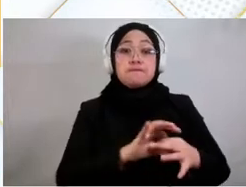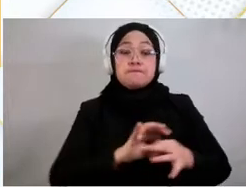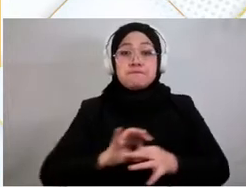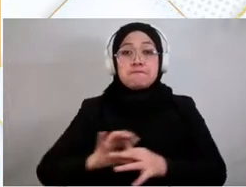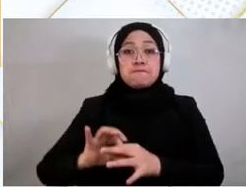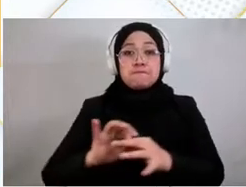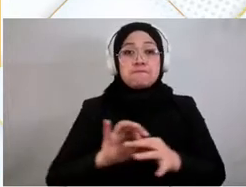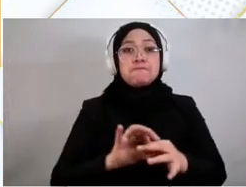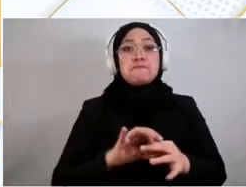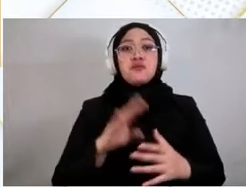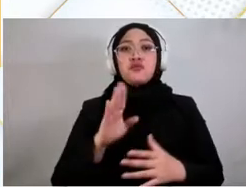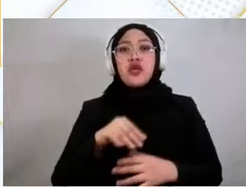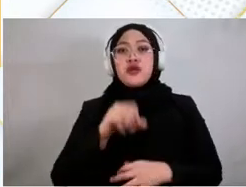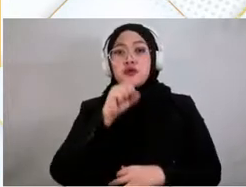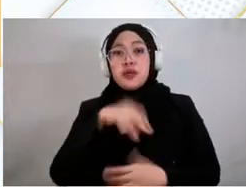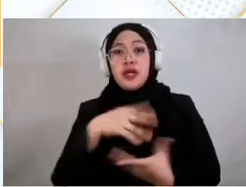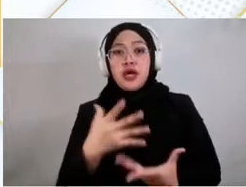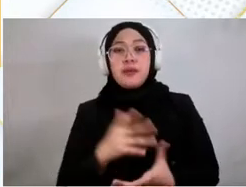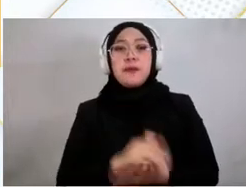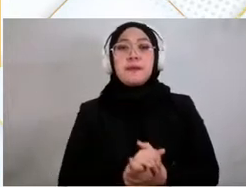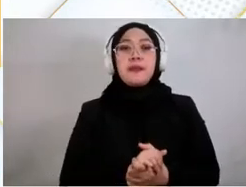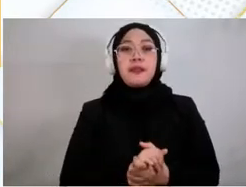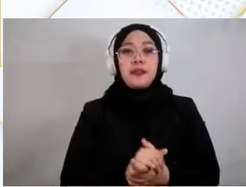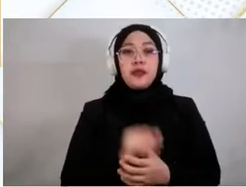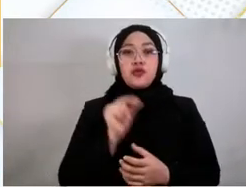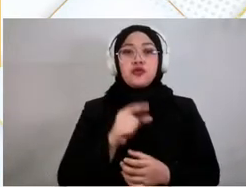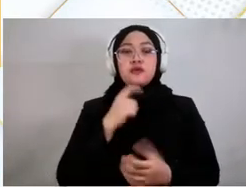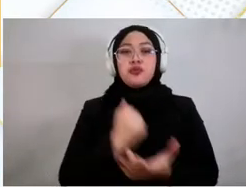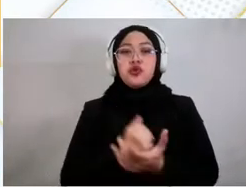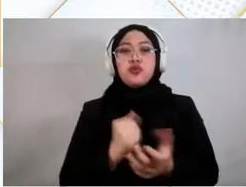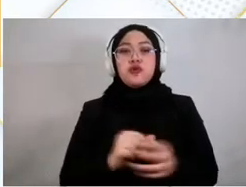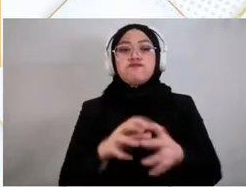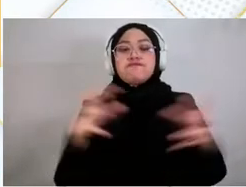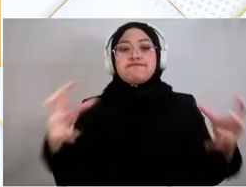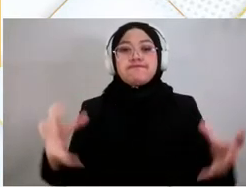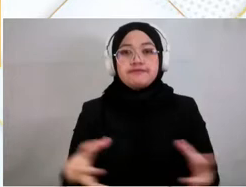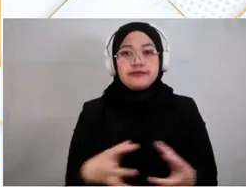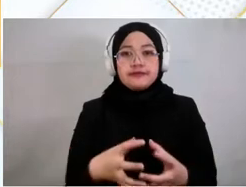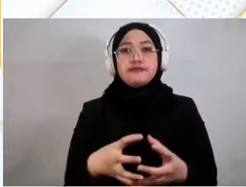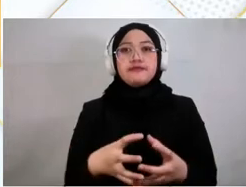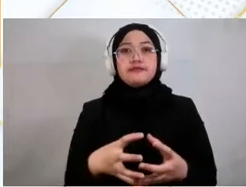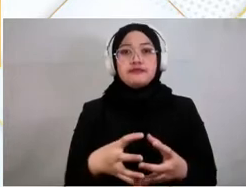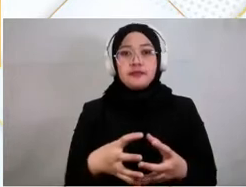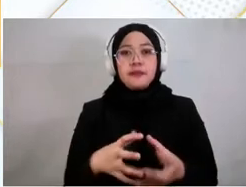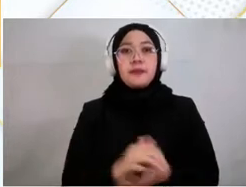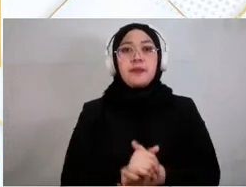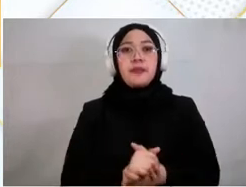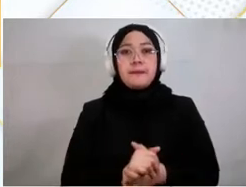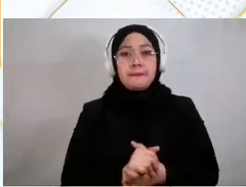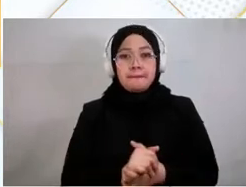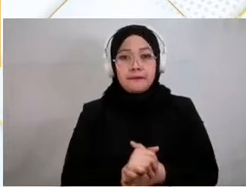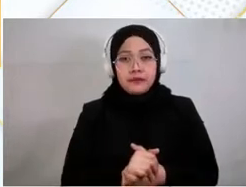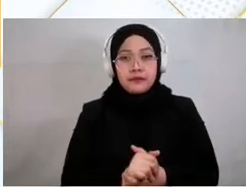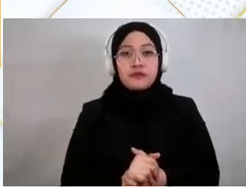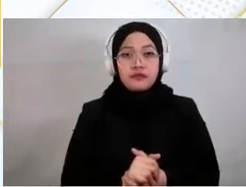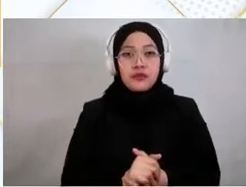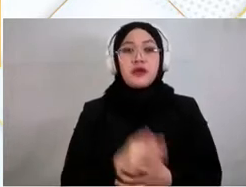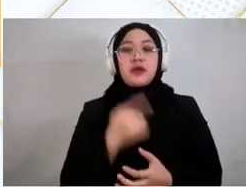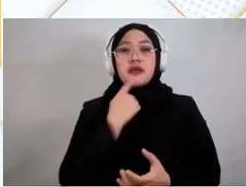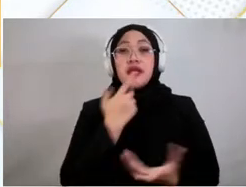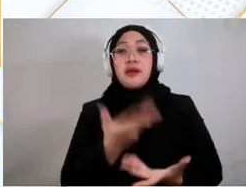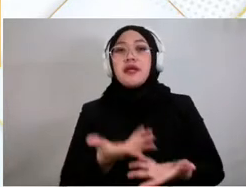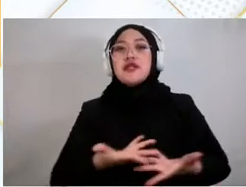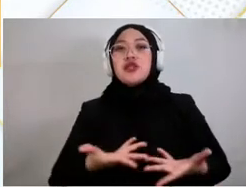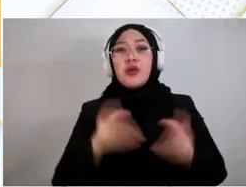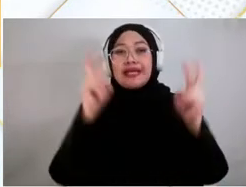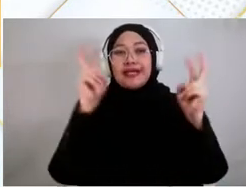let's say, to some extent, to reconcile the traditional and non-traditional security issues. And I